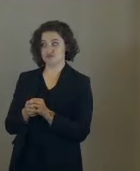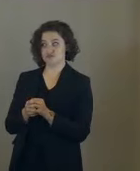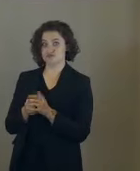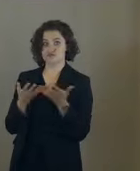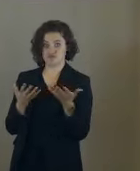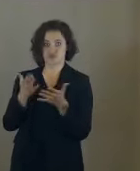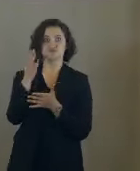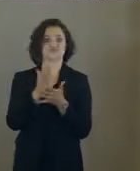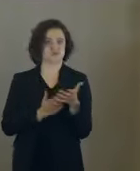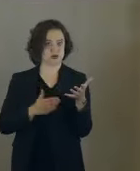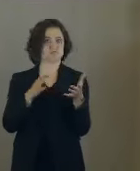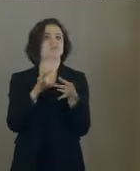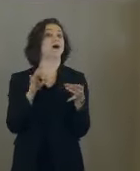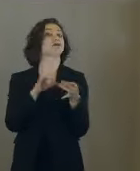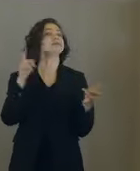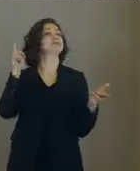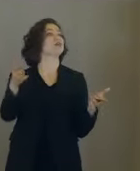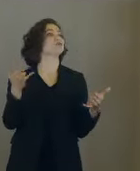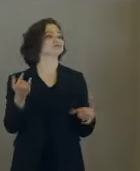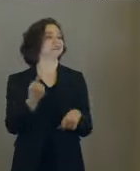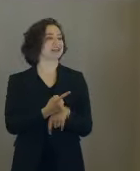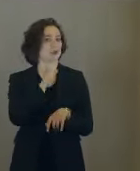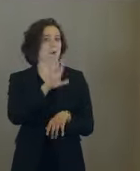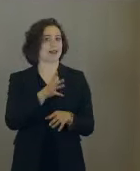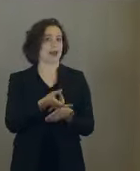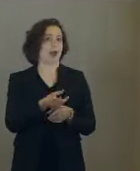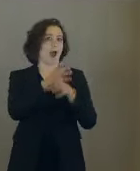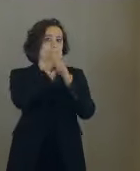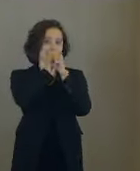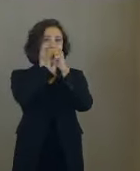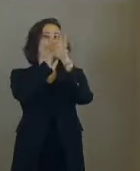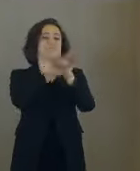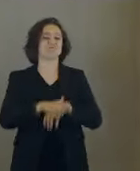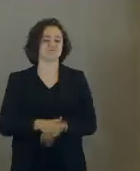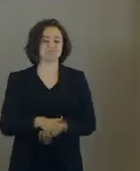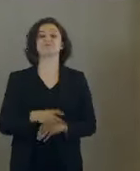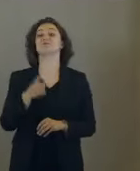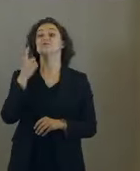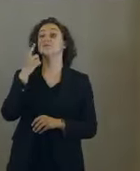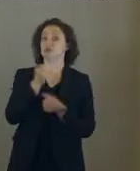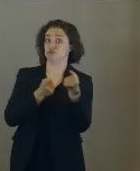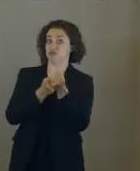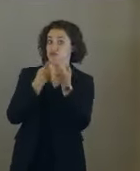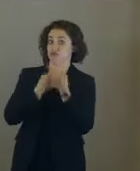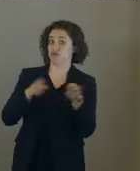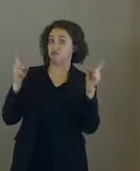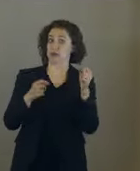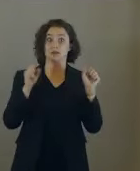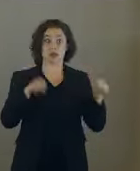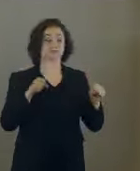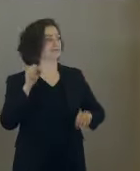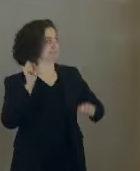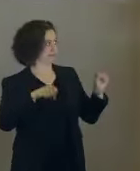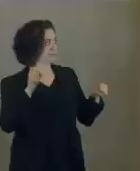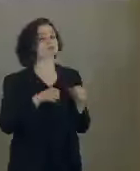I'll have some comments during our celebration later today, so I'll save those for them. All those in favor of the proclamation will say aye. Aye. All those